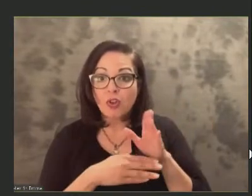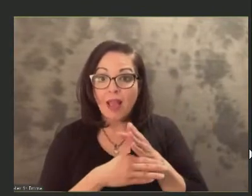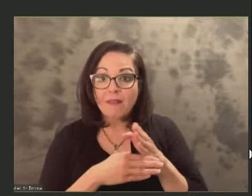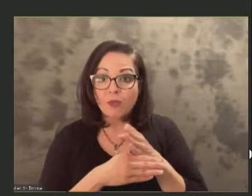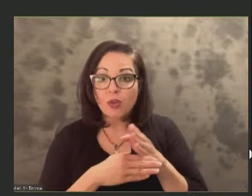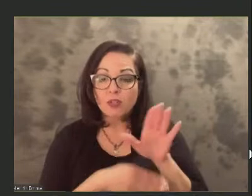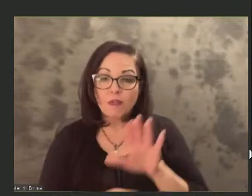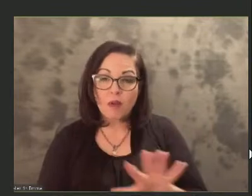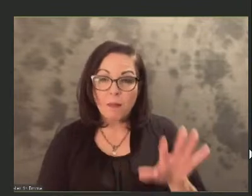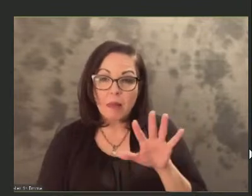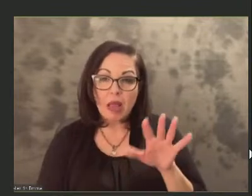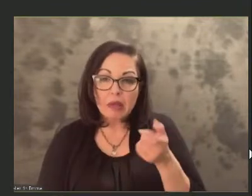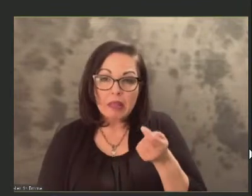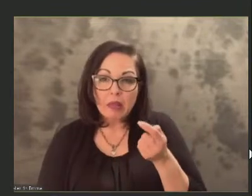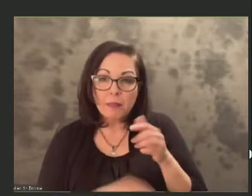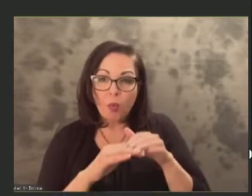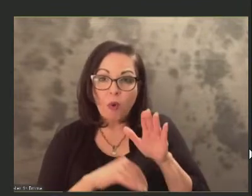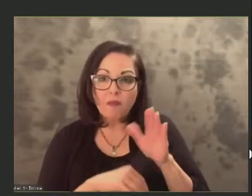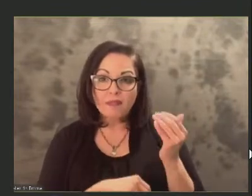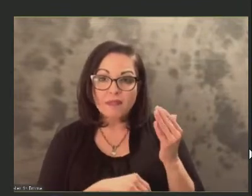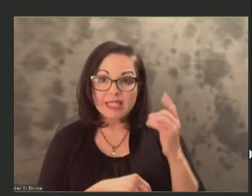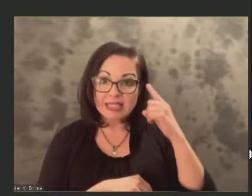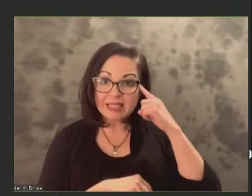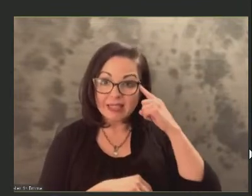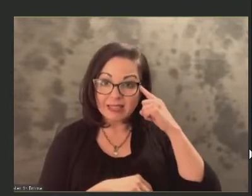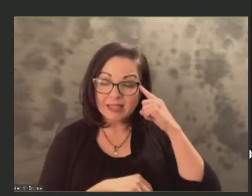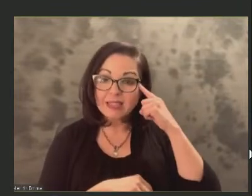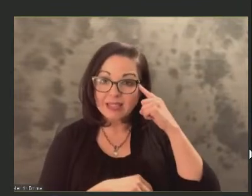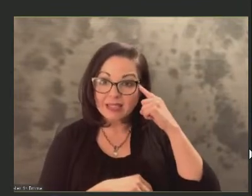about a little over 15 cents.